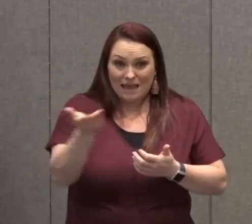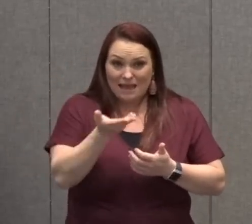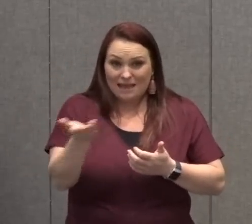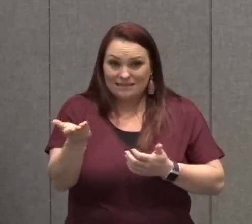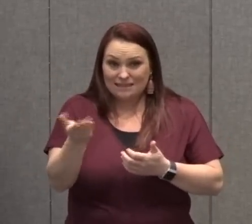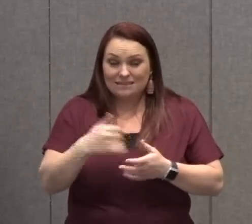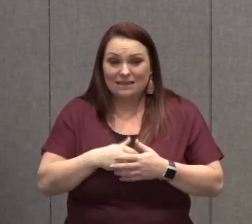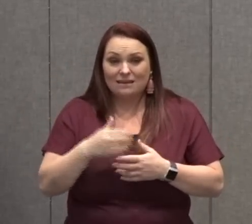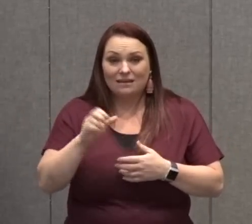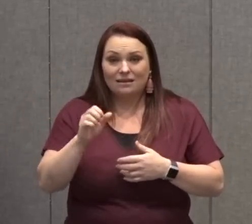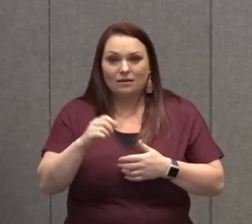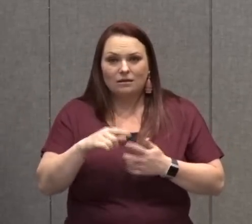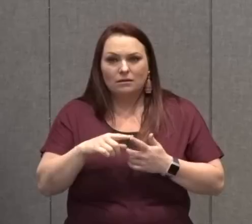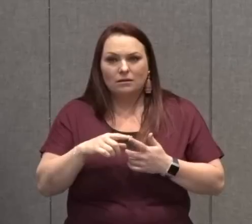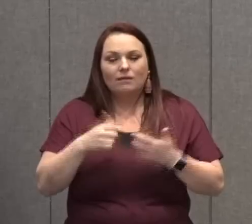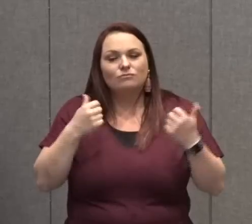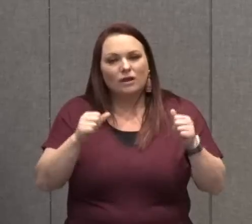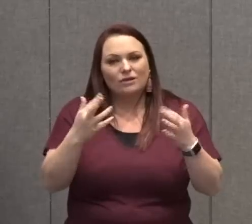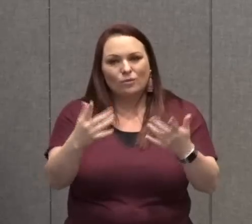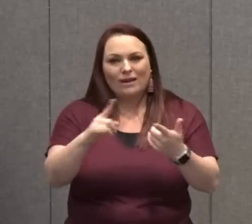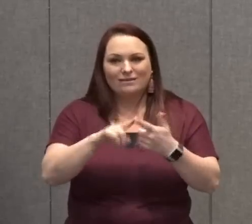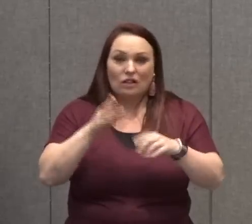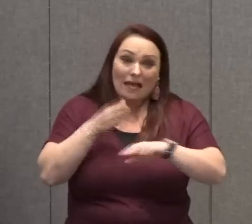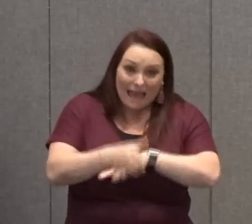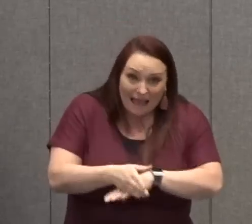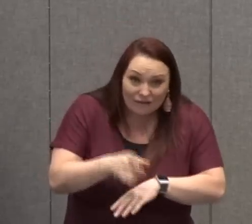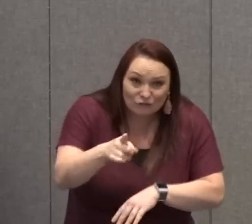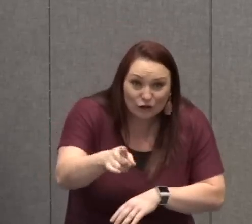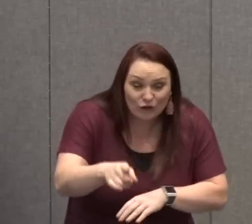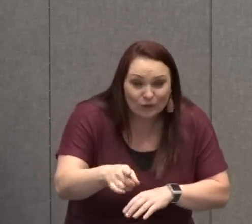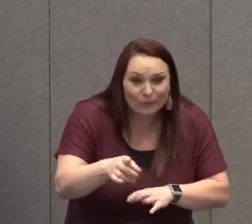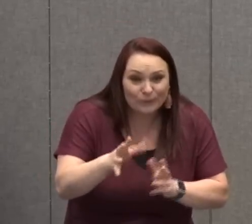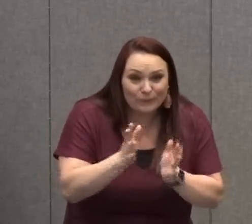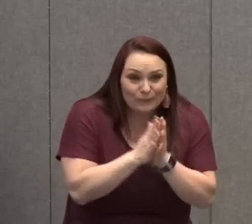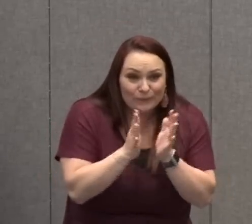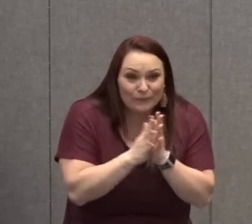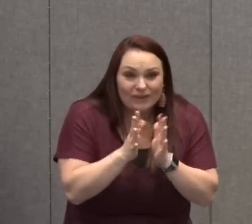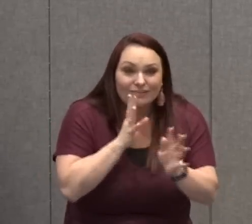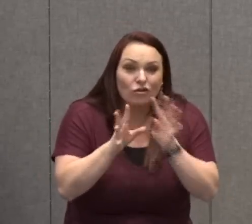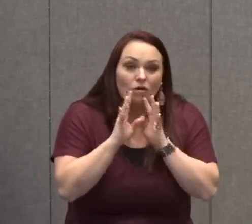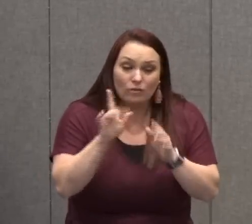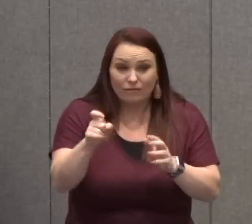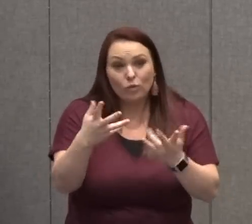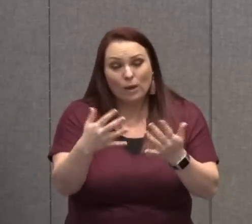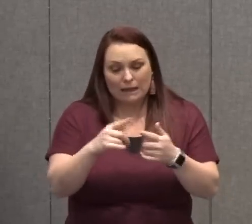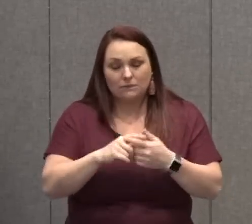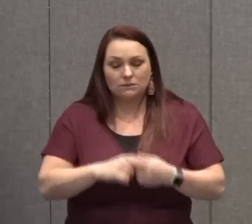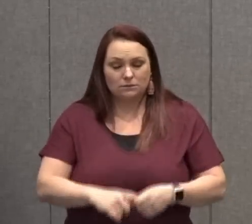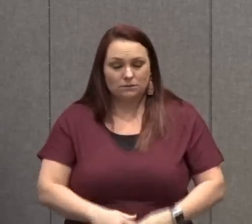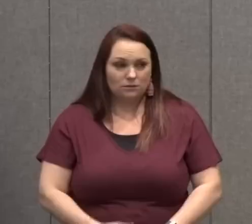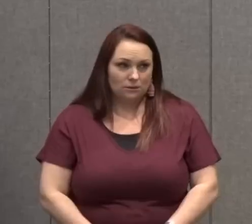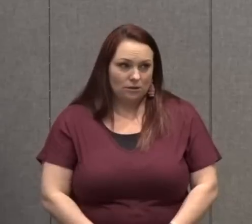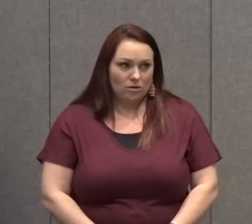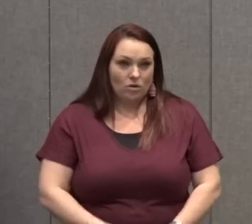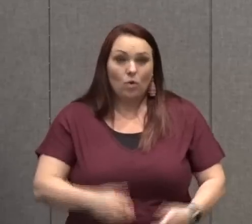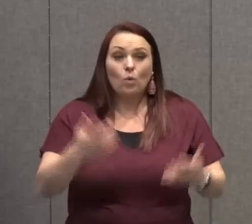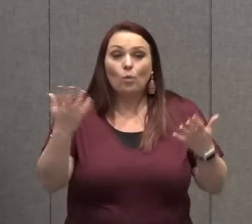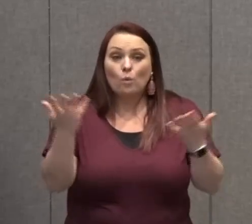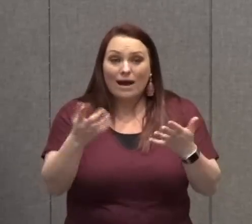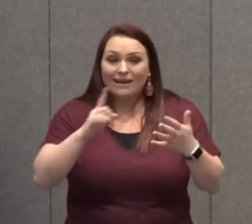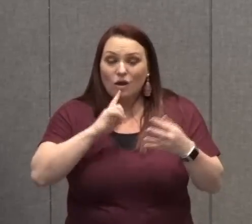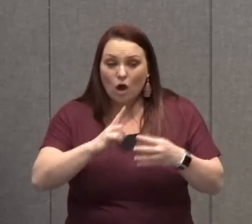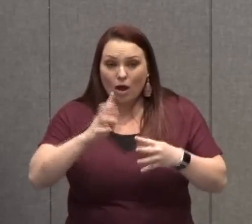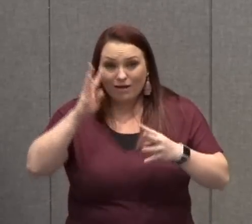Ms. Martindale I'm trying to wait until after you you oh yeah you gotta wait I'm sorry um what are